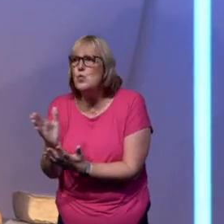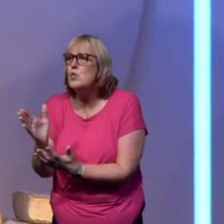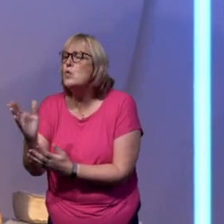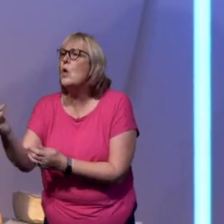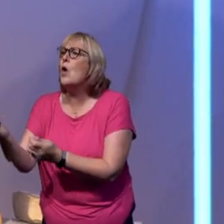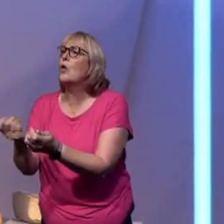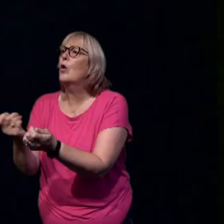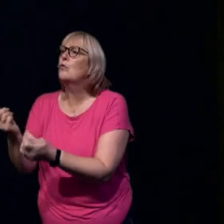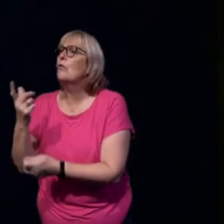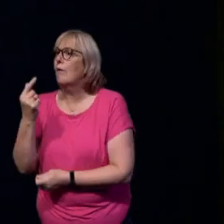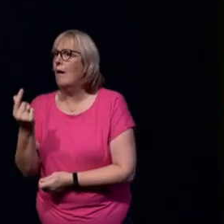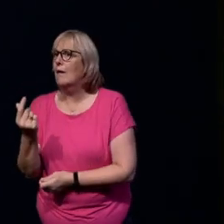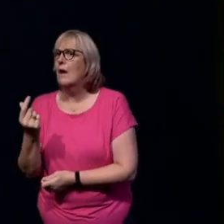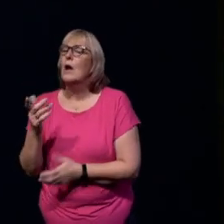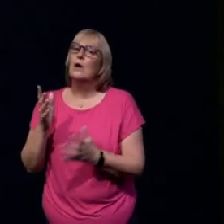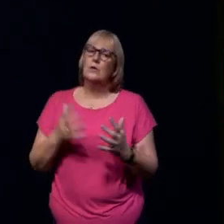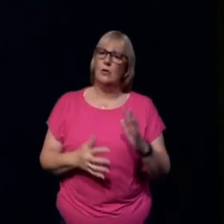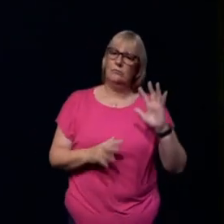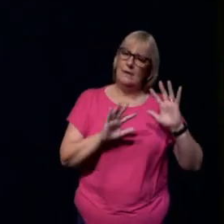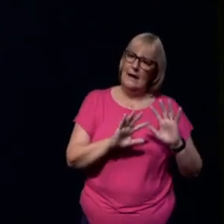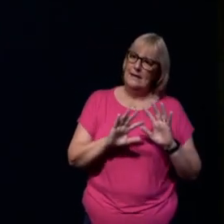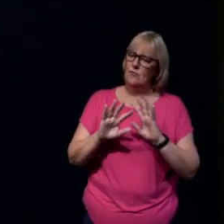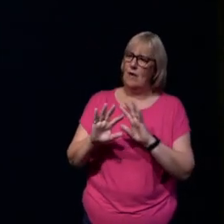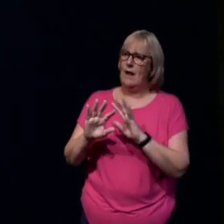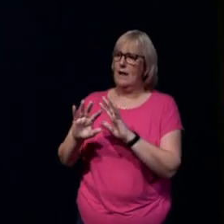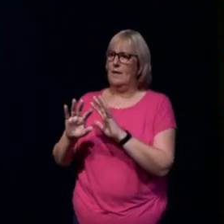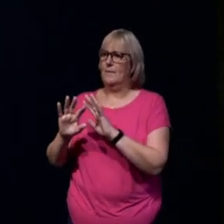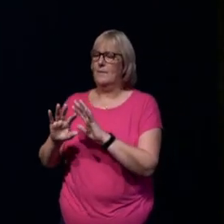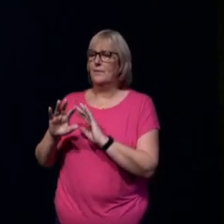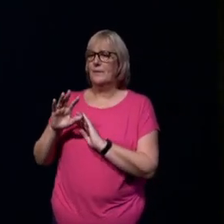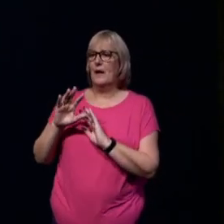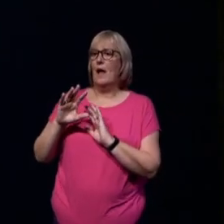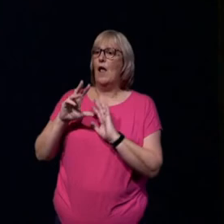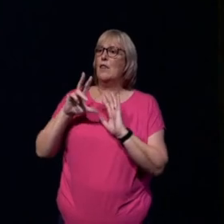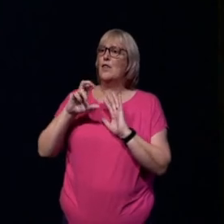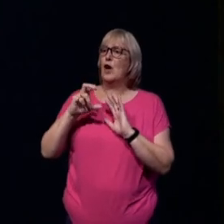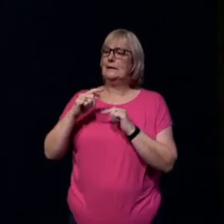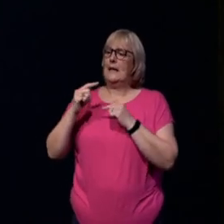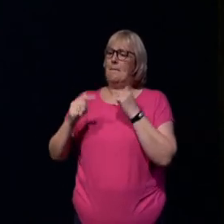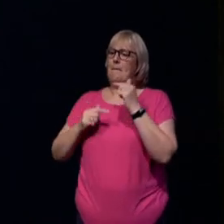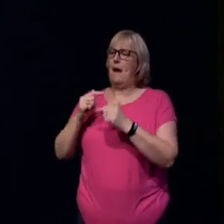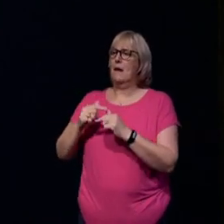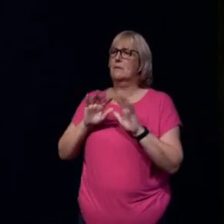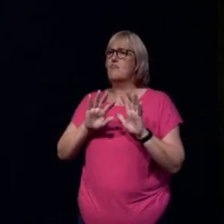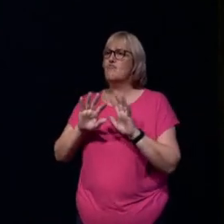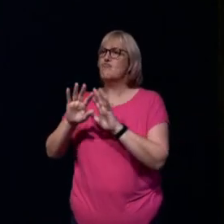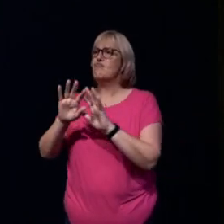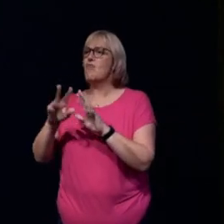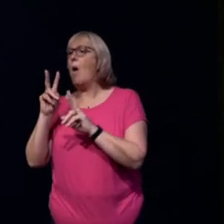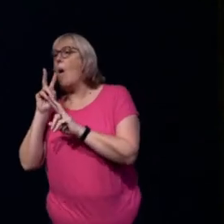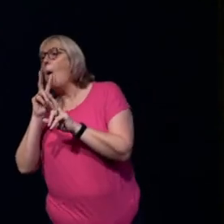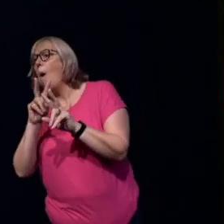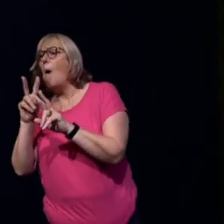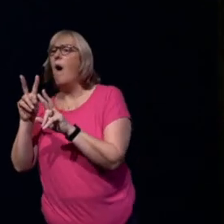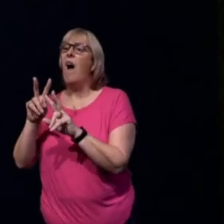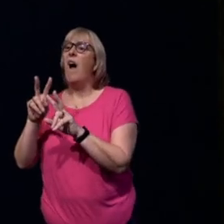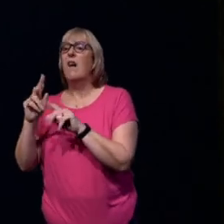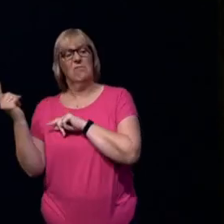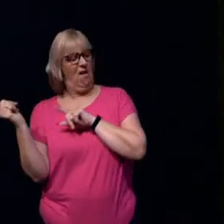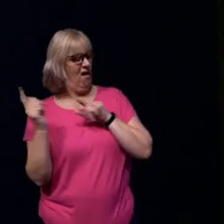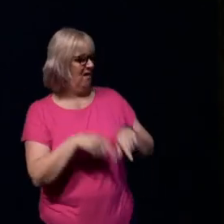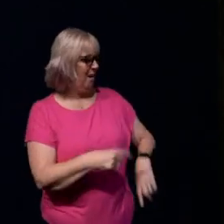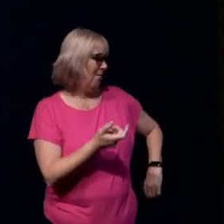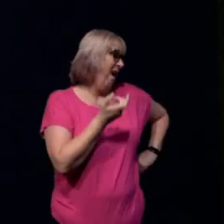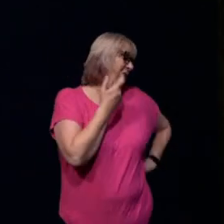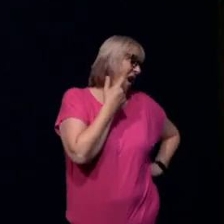and spied out the land, 13 of them. It's 13 miles away, Ai. They return and they say, look, it's going to be no problem. It'll be a